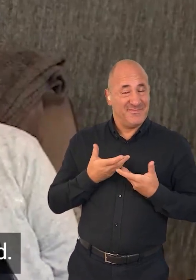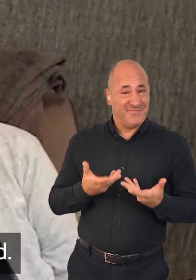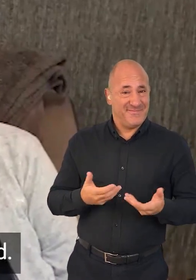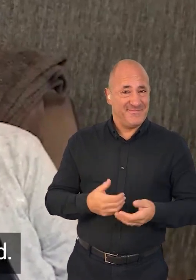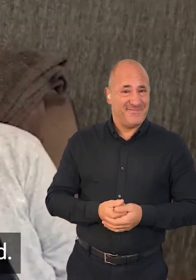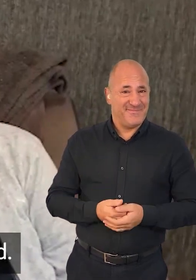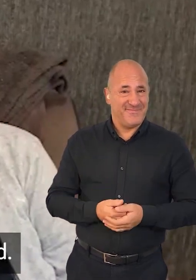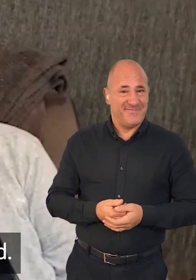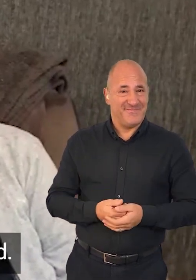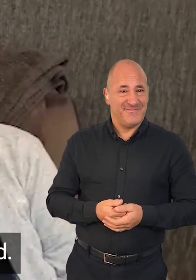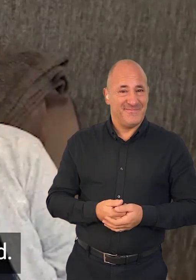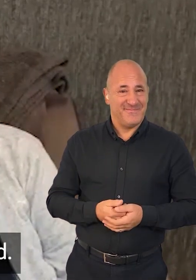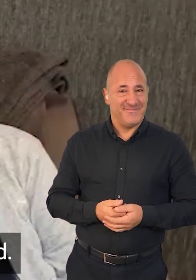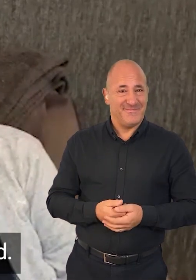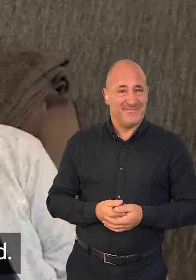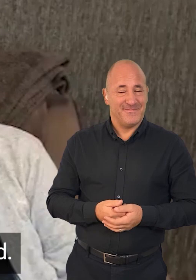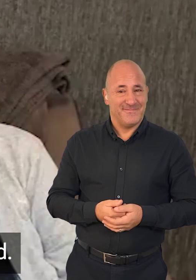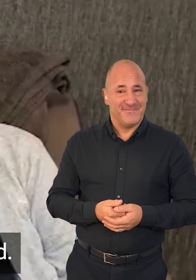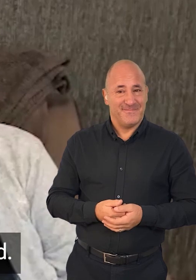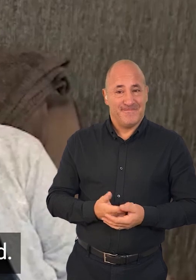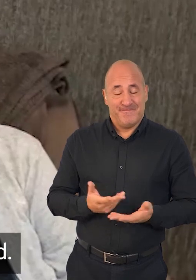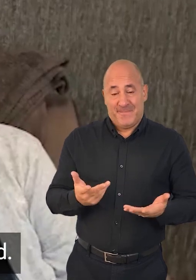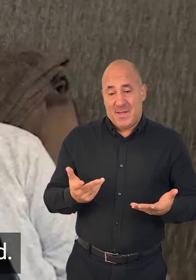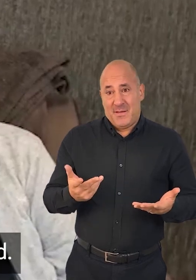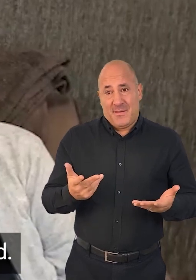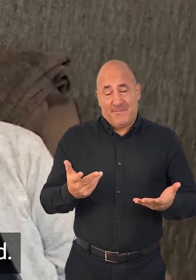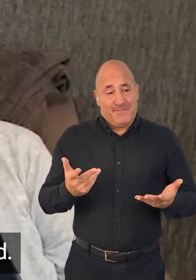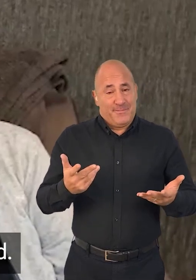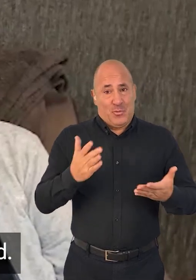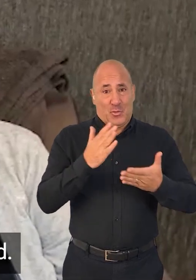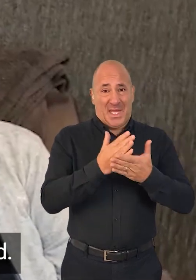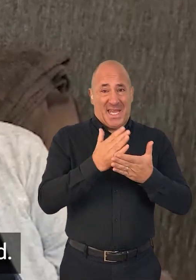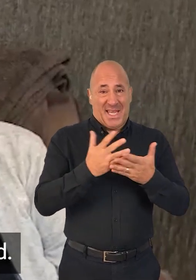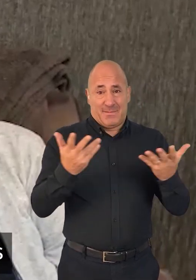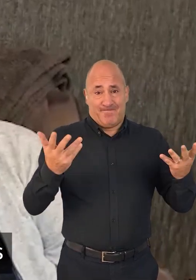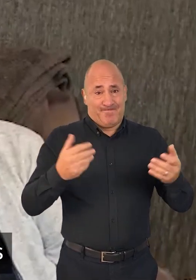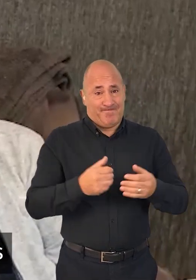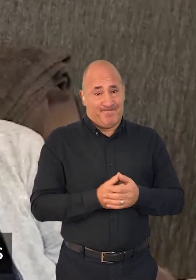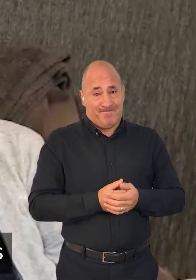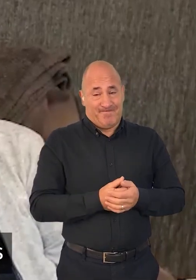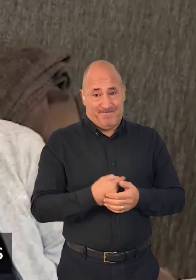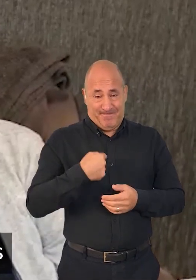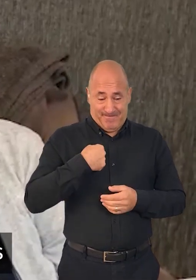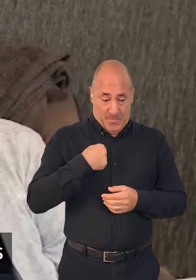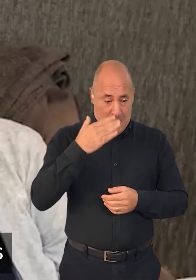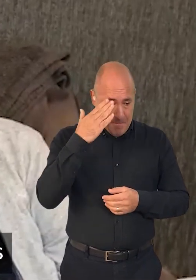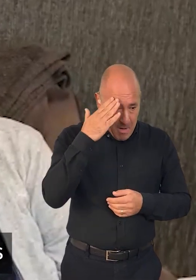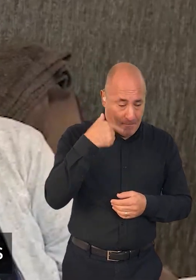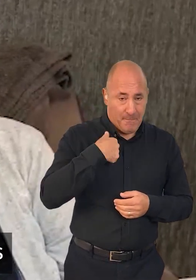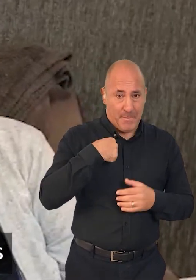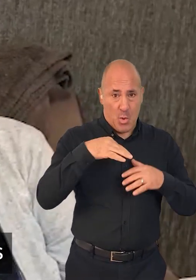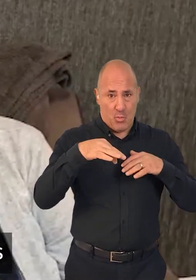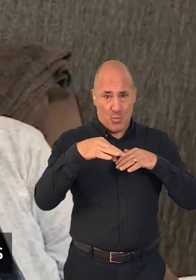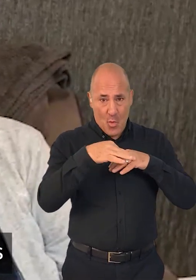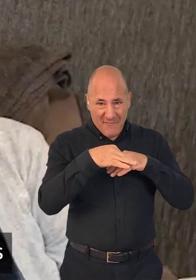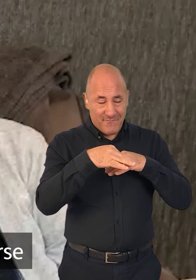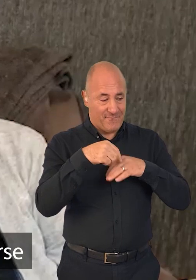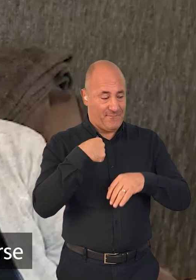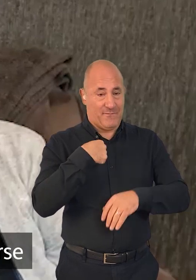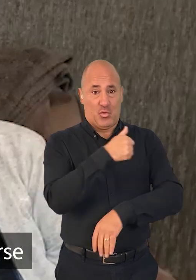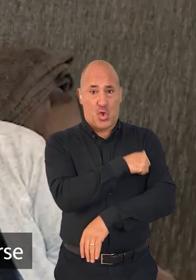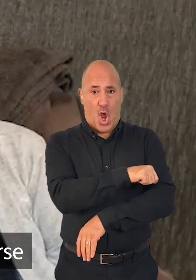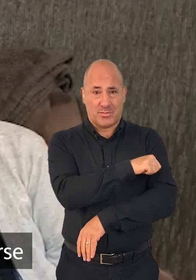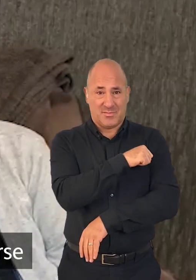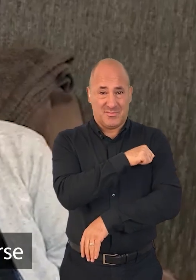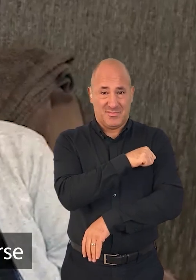to SENSE for giving me this award. At the end of the day, all I can say is all